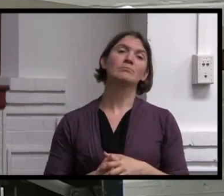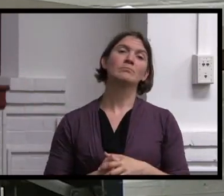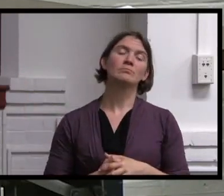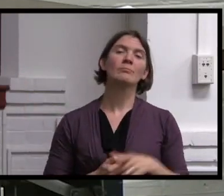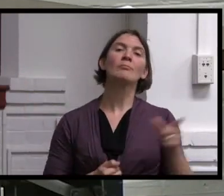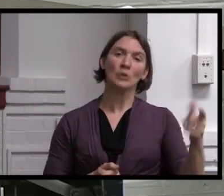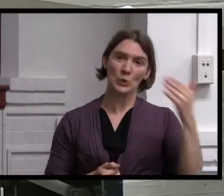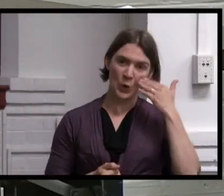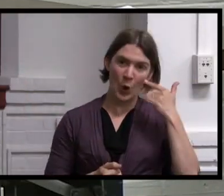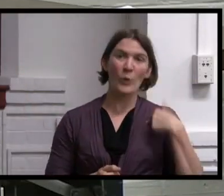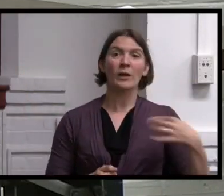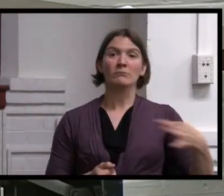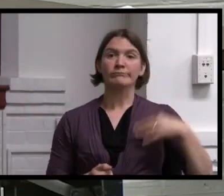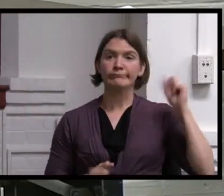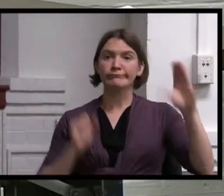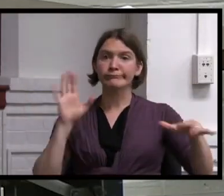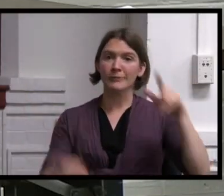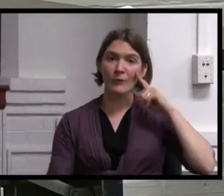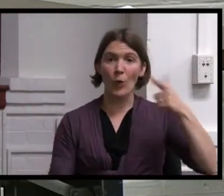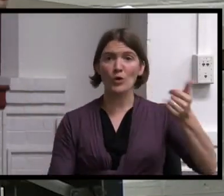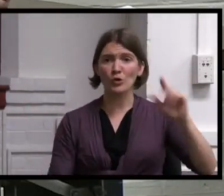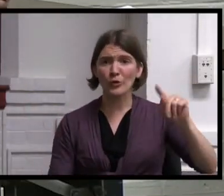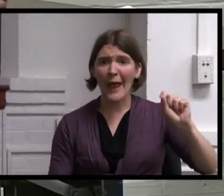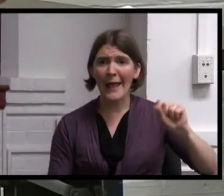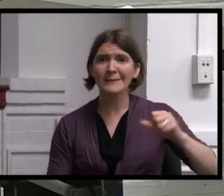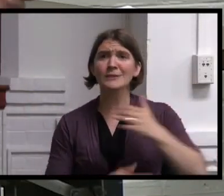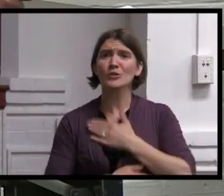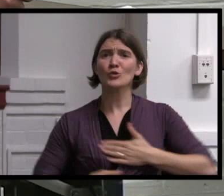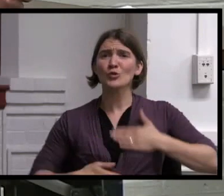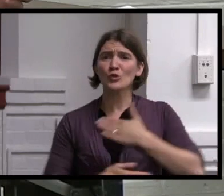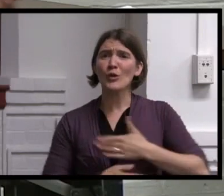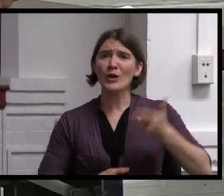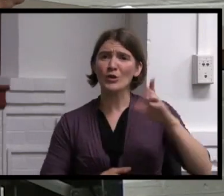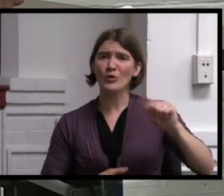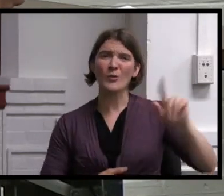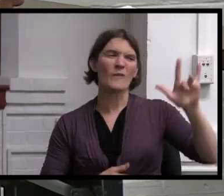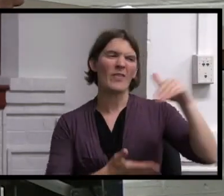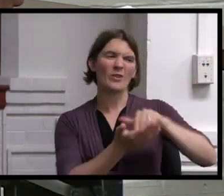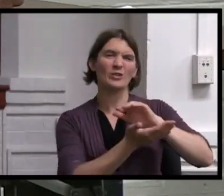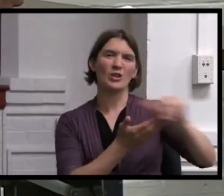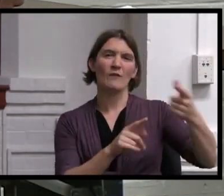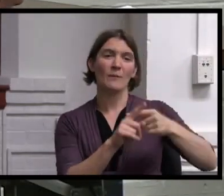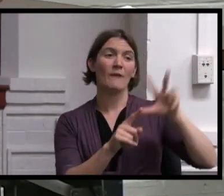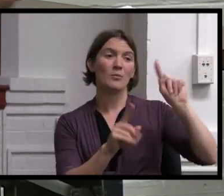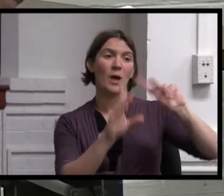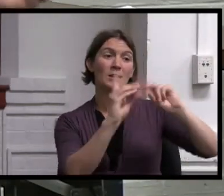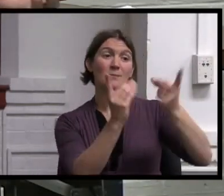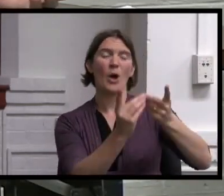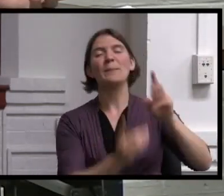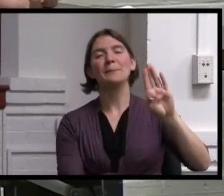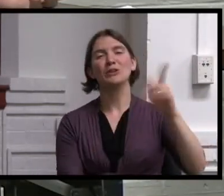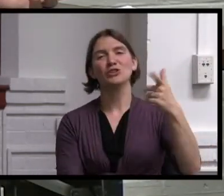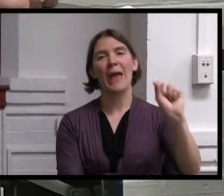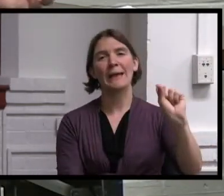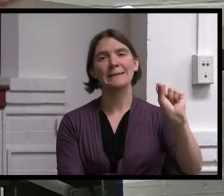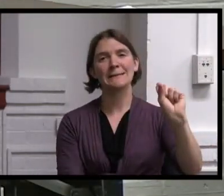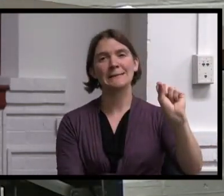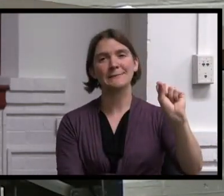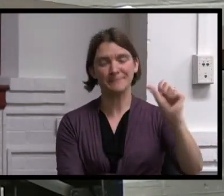As you know, we've applied for a $25,000 recreation facilities grant from the Vermont Department of Buildings and General